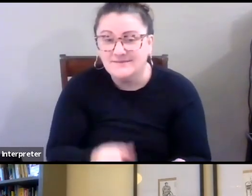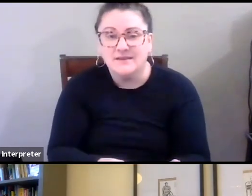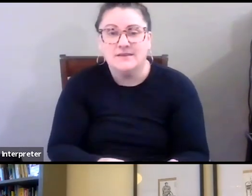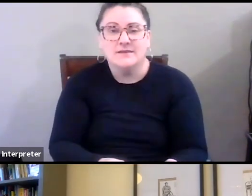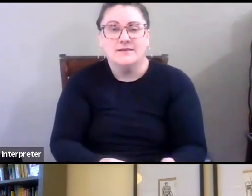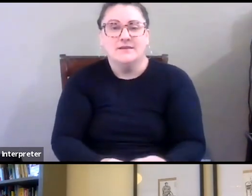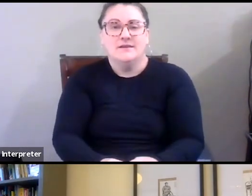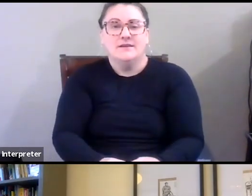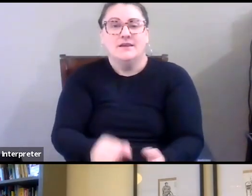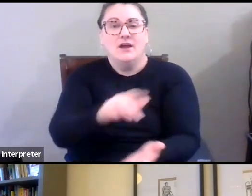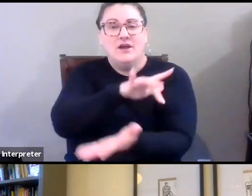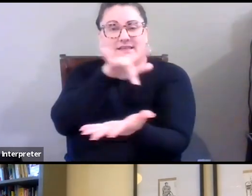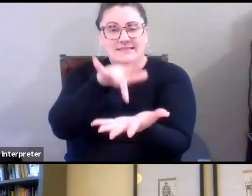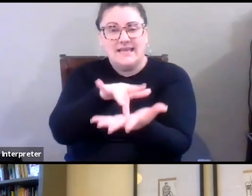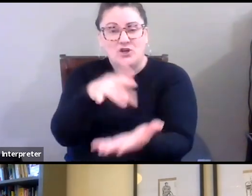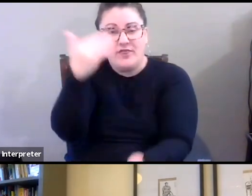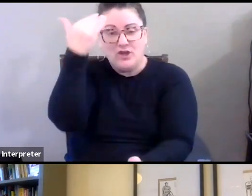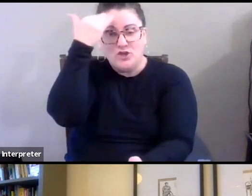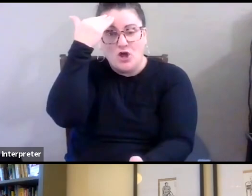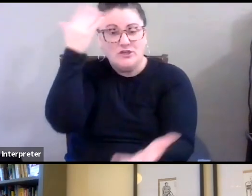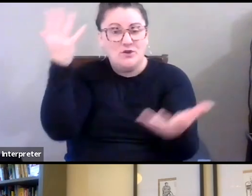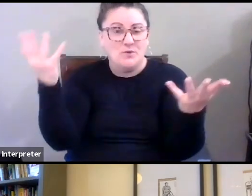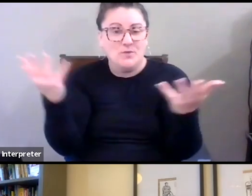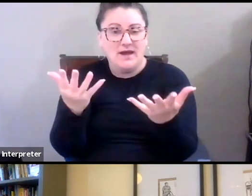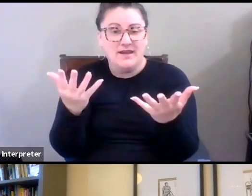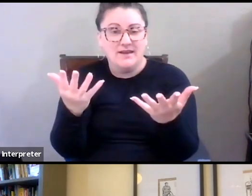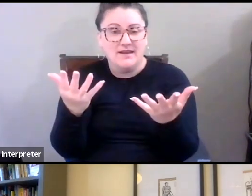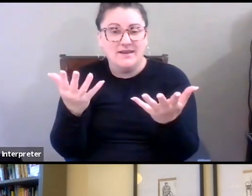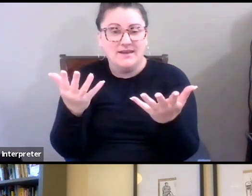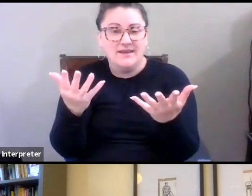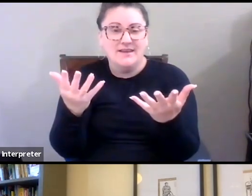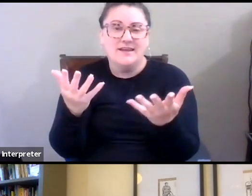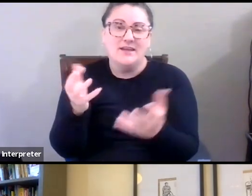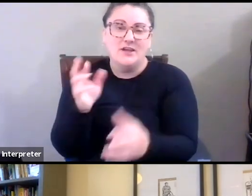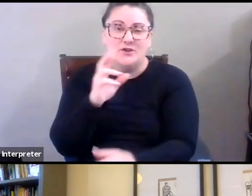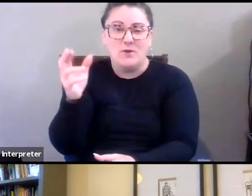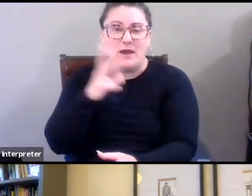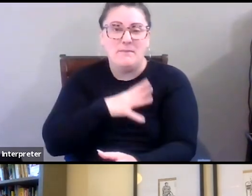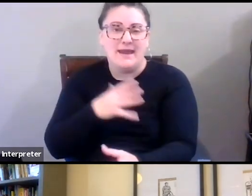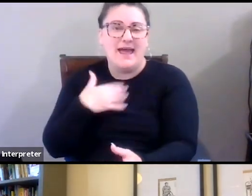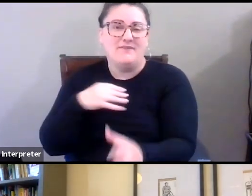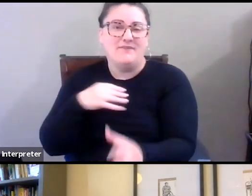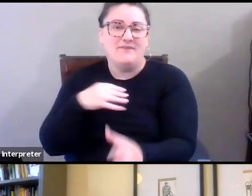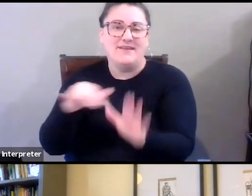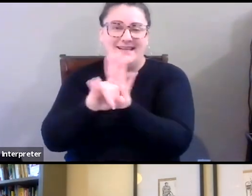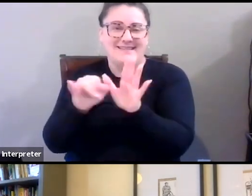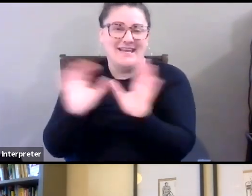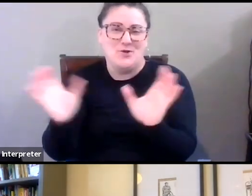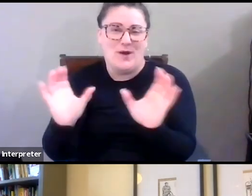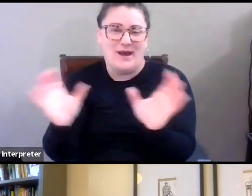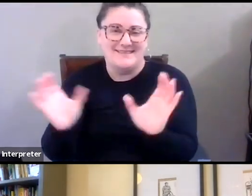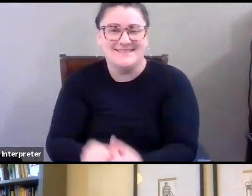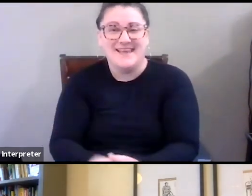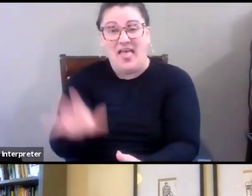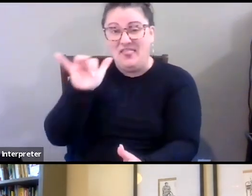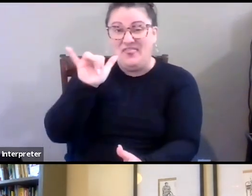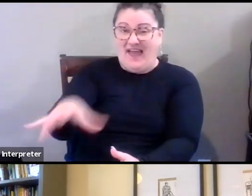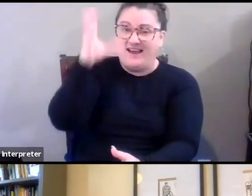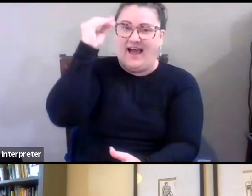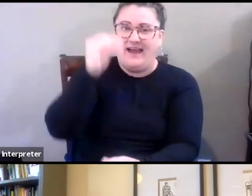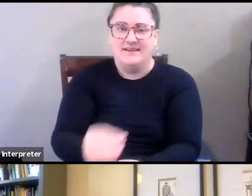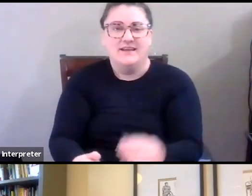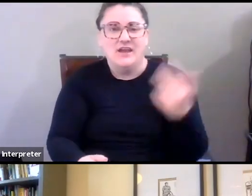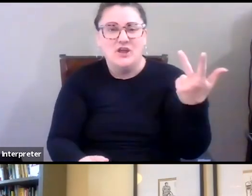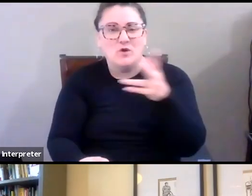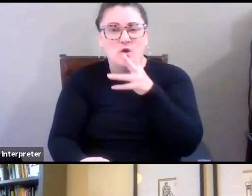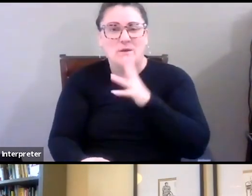if at the center of this knowledge was a middle-aged white man having an identity crisis, right? Yeah. Like if it was like that guy and three yes. women are talking